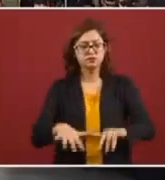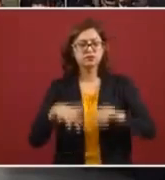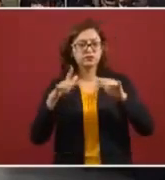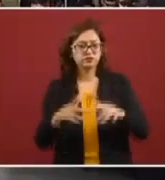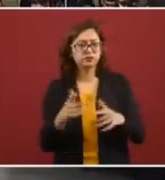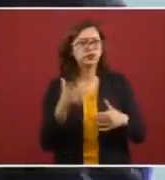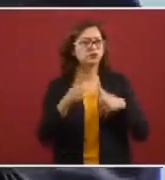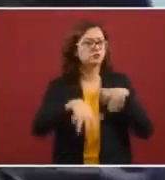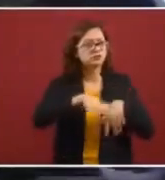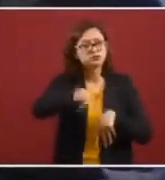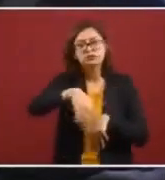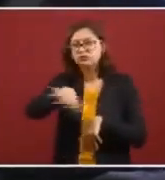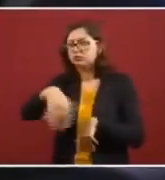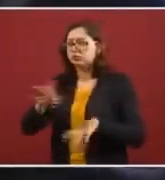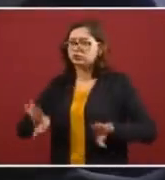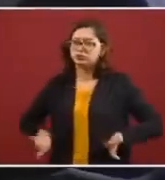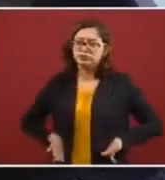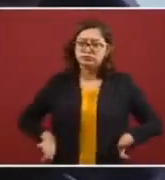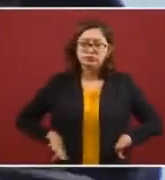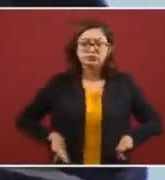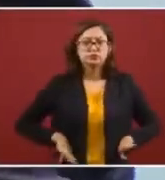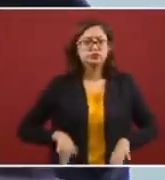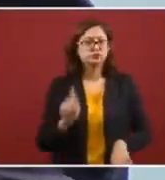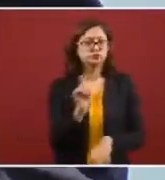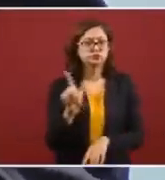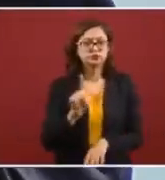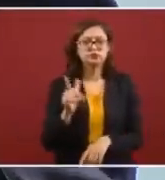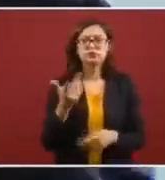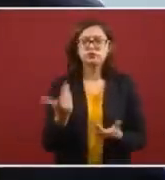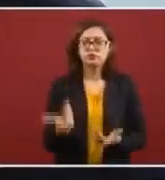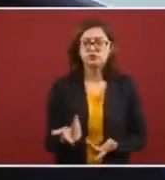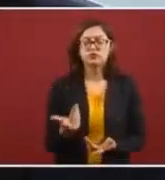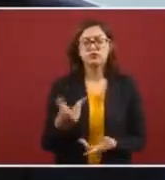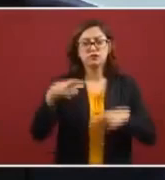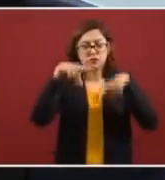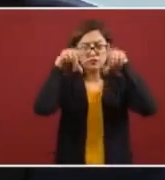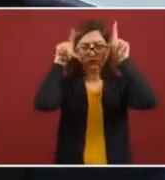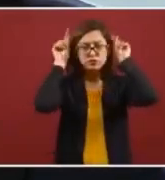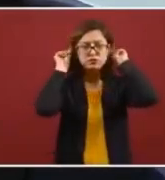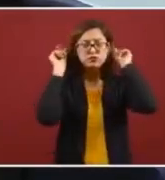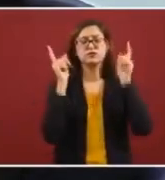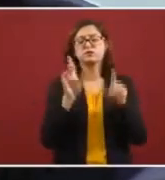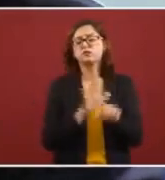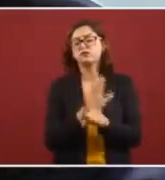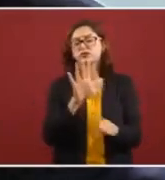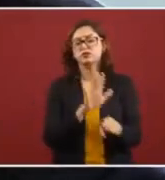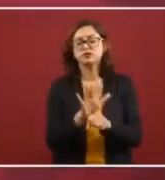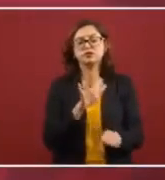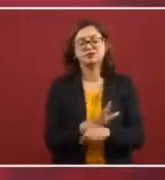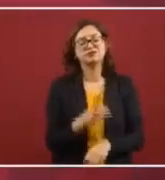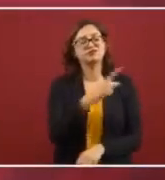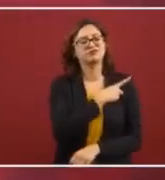They're going to be recruiting the nurses and the personnel with the required,